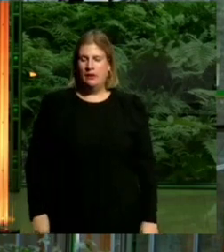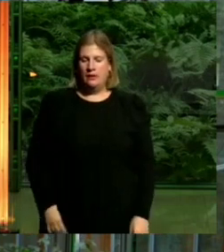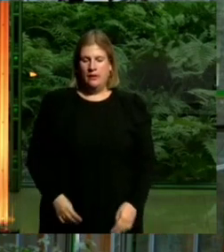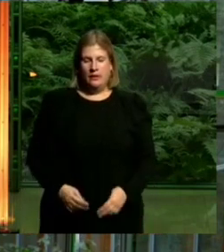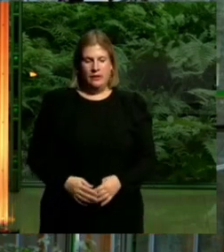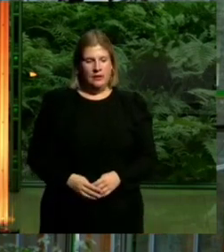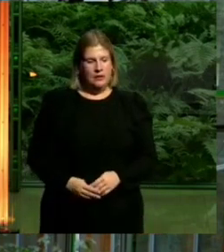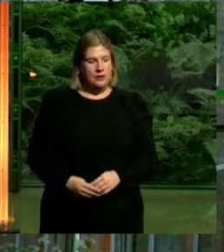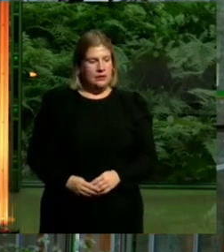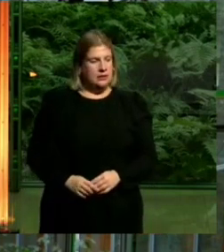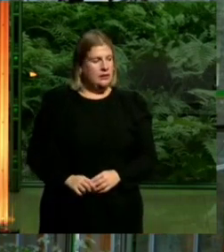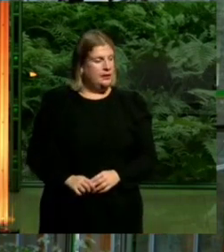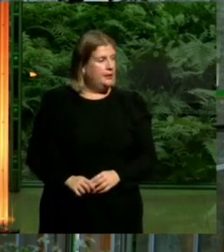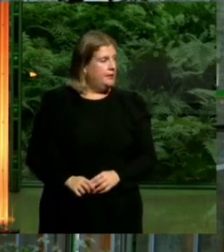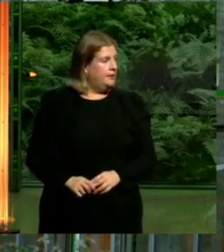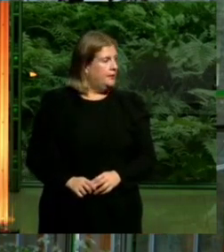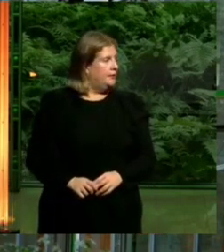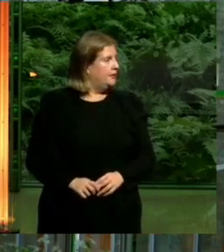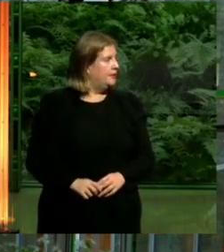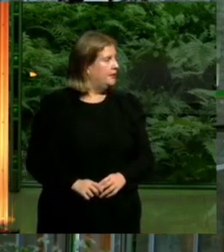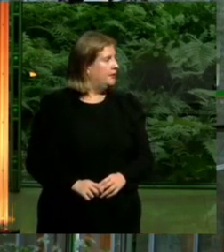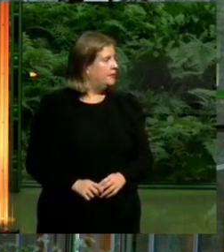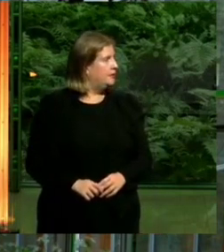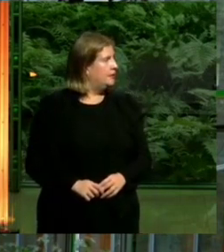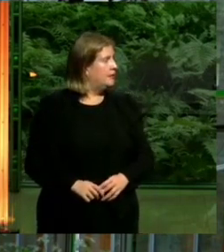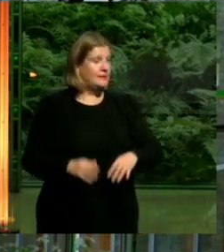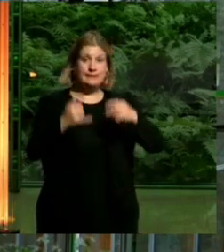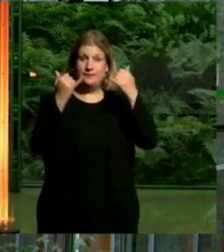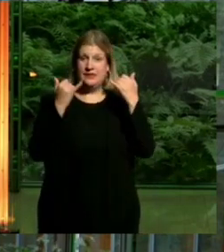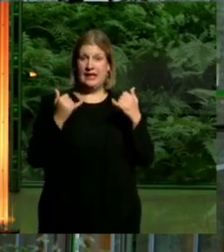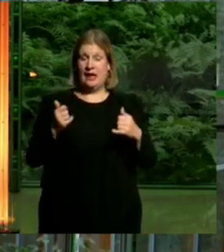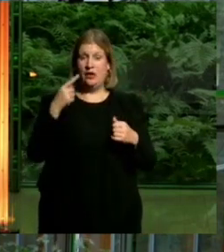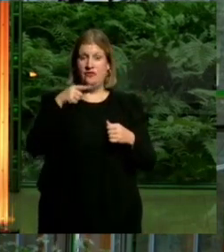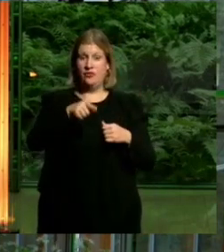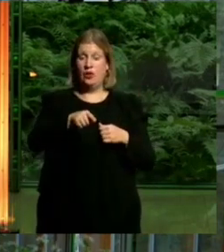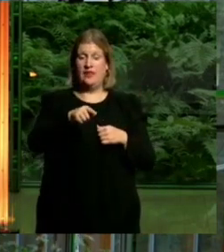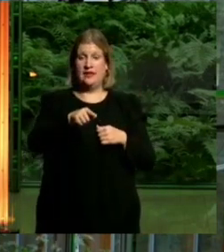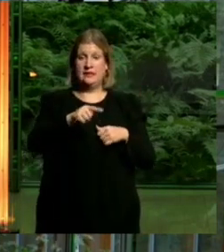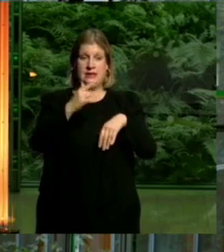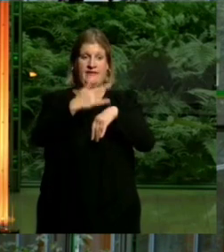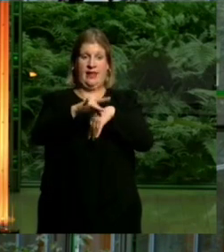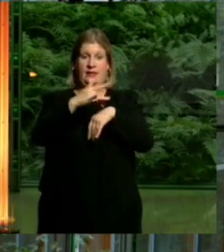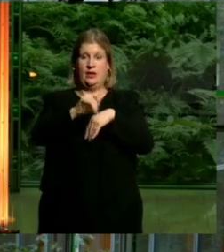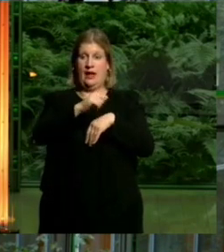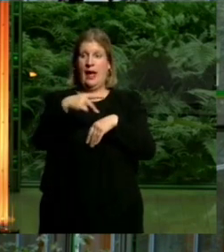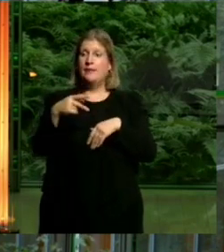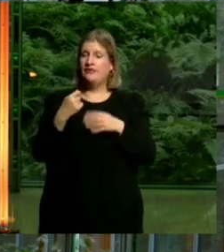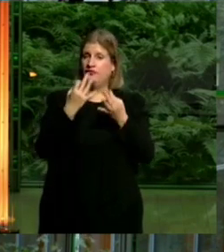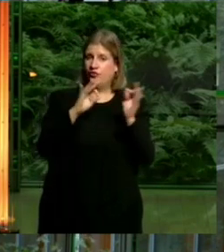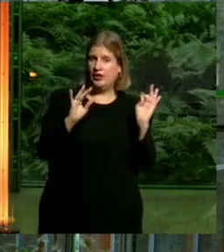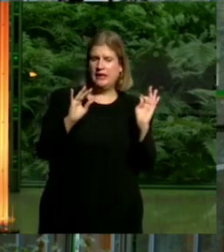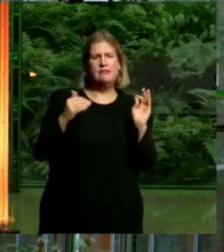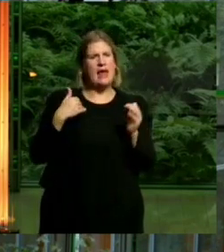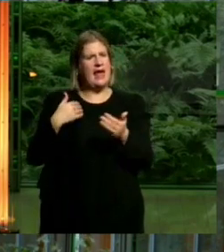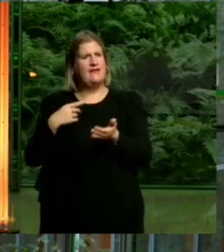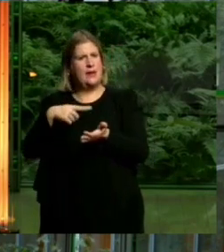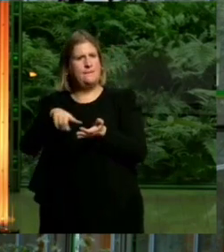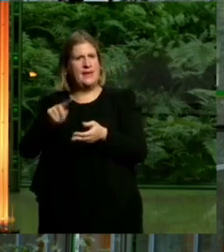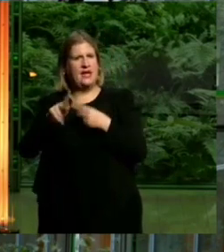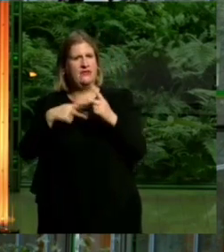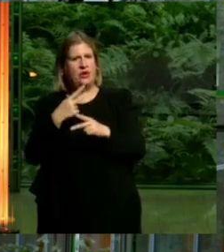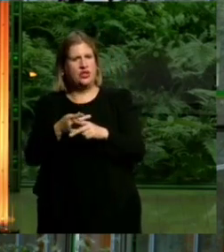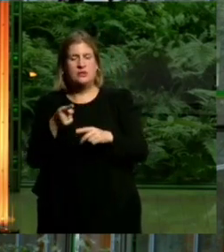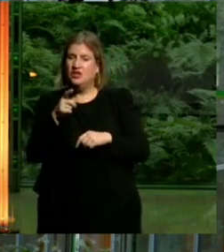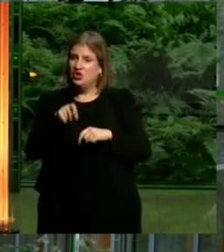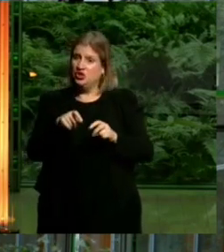Now, Claude is free right now. I think they don't really charge money for this artifact thing. There is a paid version of it, but I highly recommend